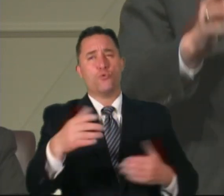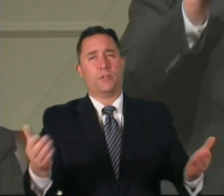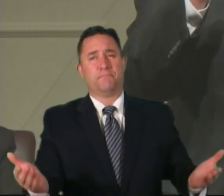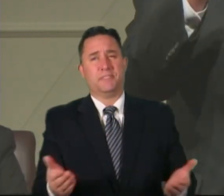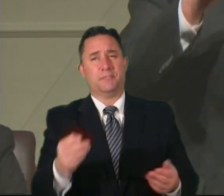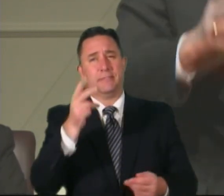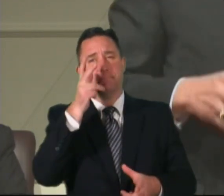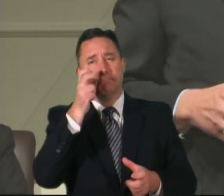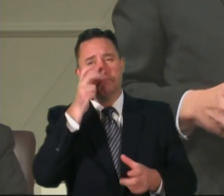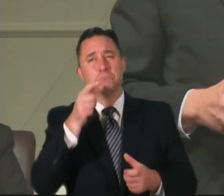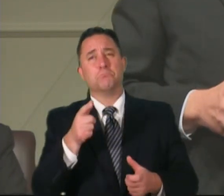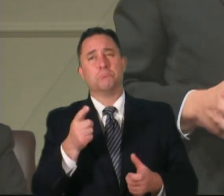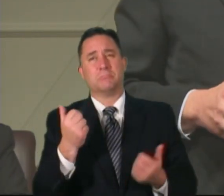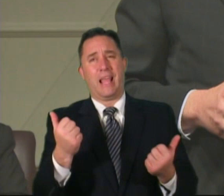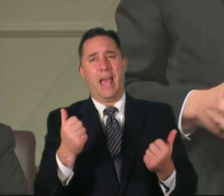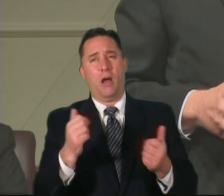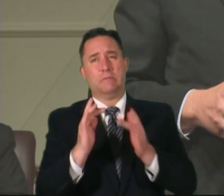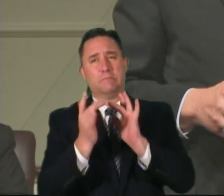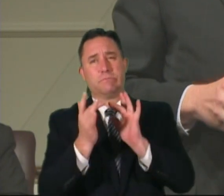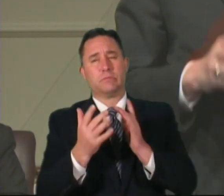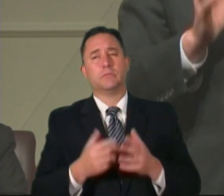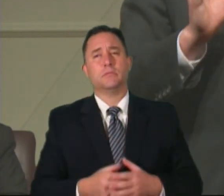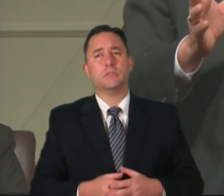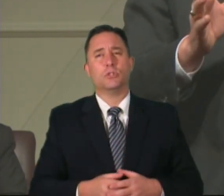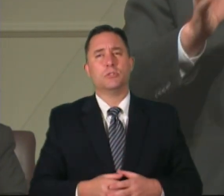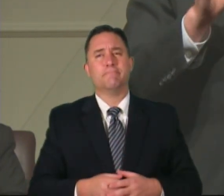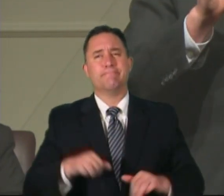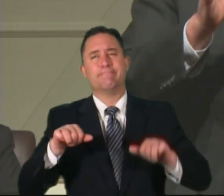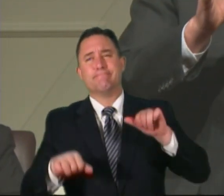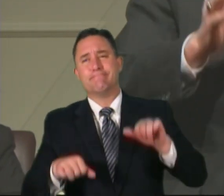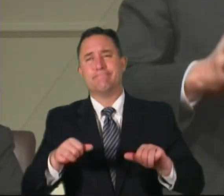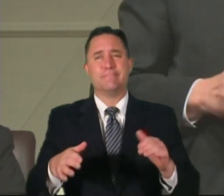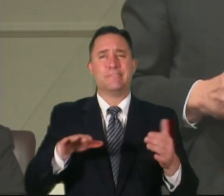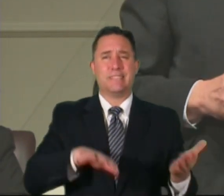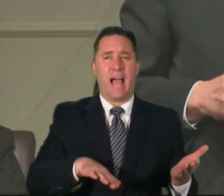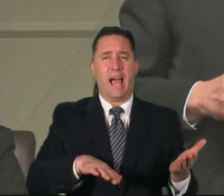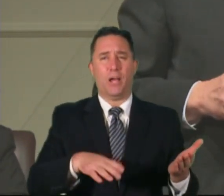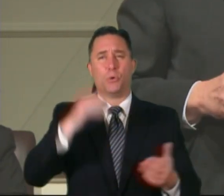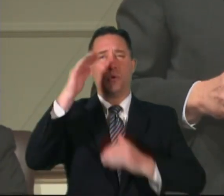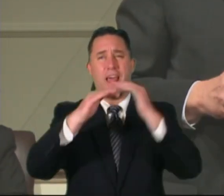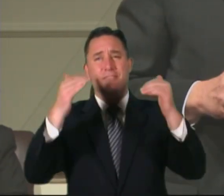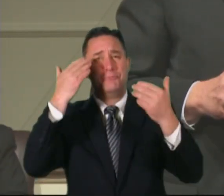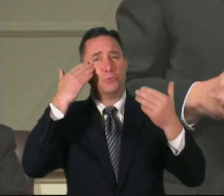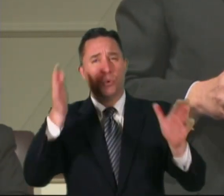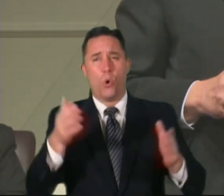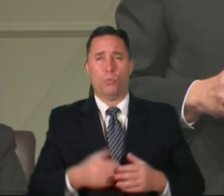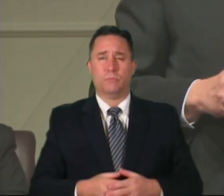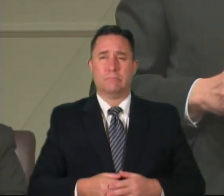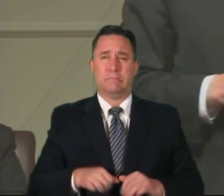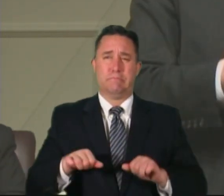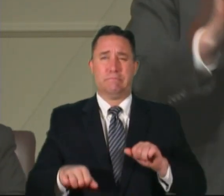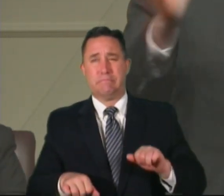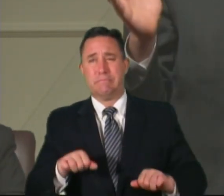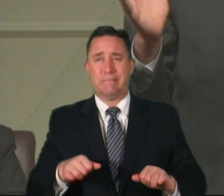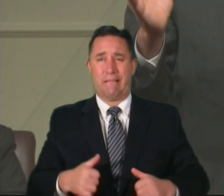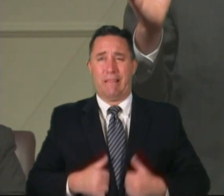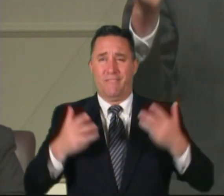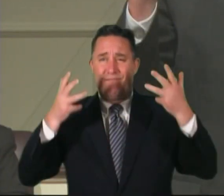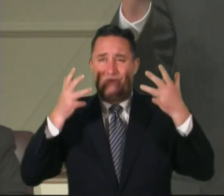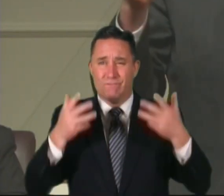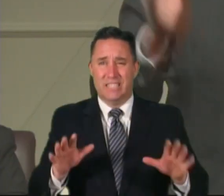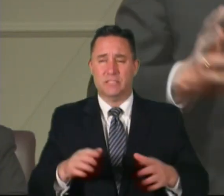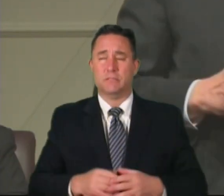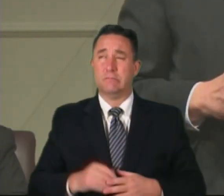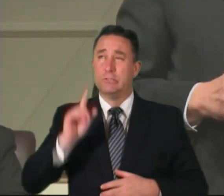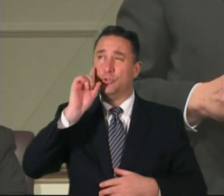and you're listening on this live stream, and you're not sure if you were to die, you'd go to heaven. You're not sure that when life's over, that